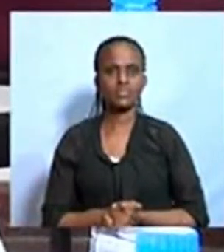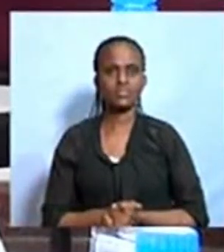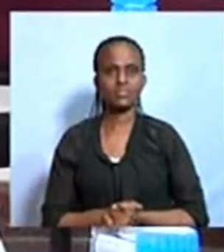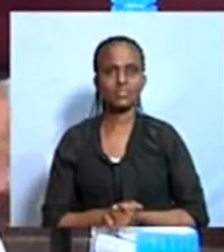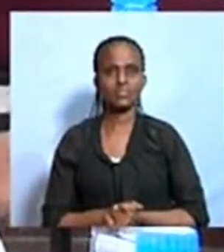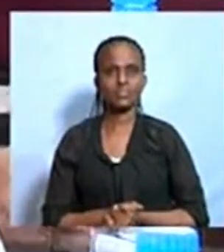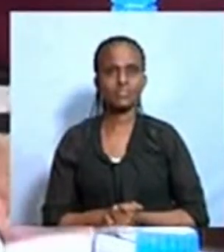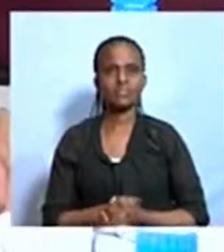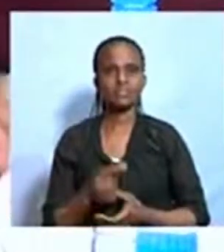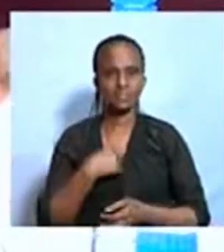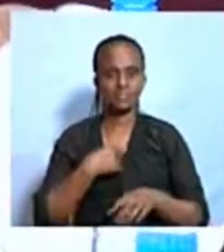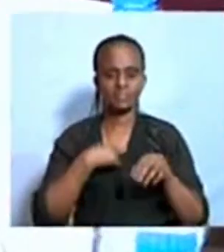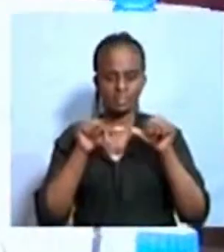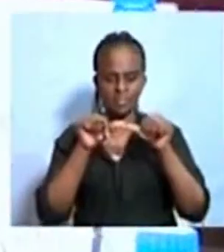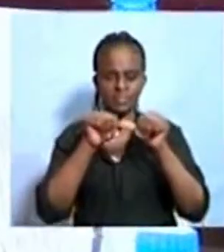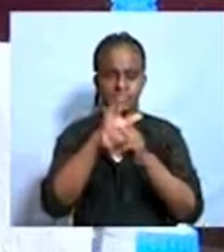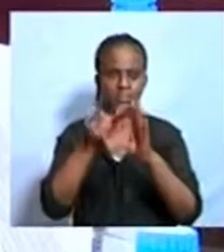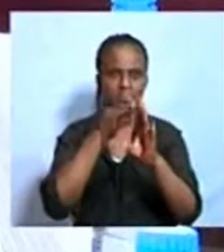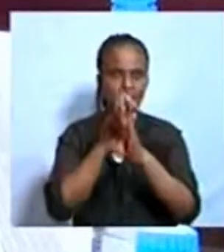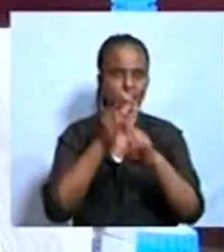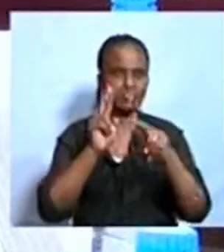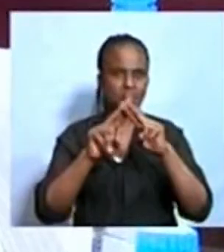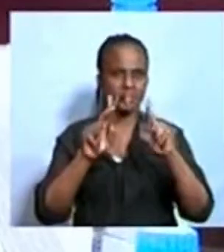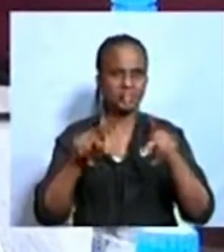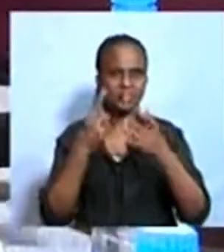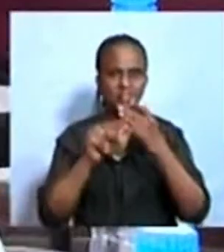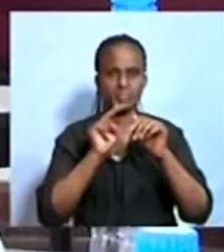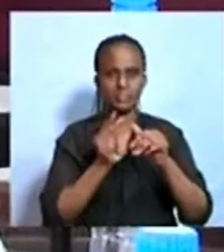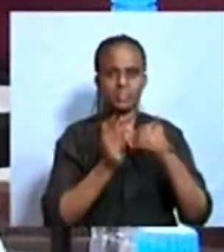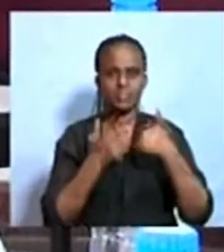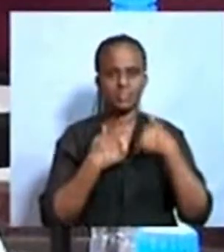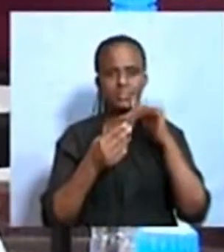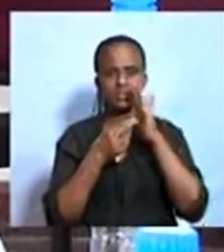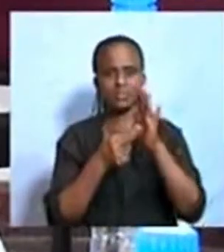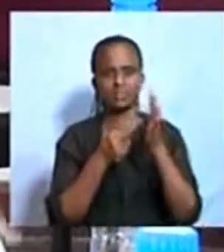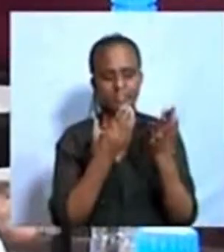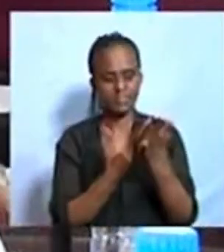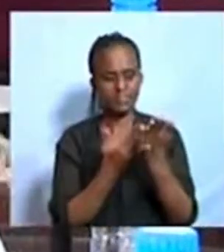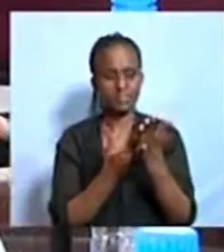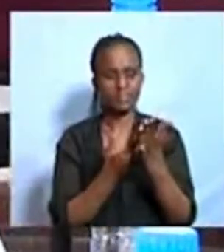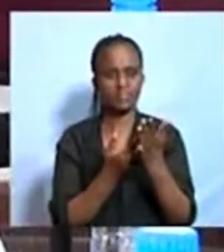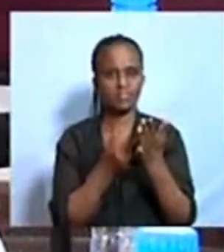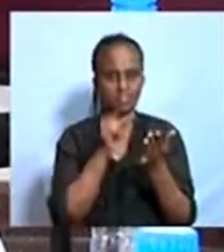So I'll still refer, Chair, to what we've demonstrated here, that